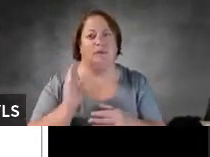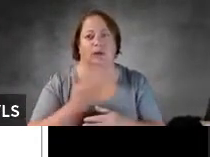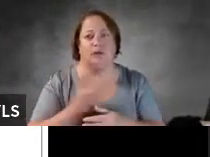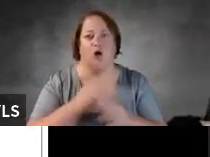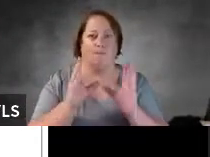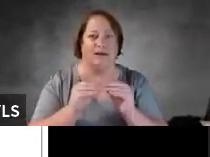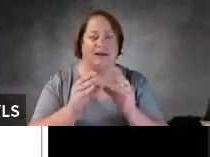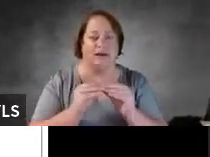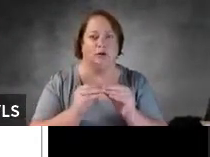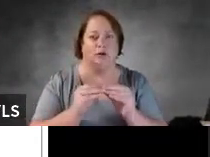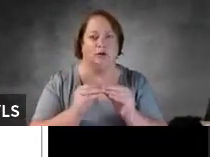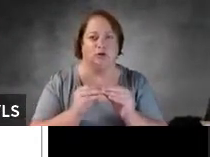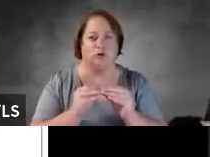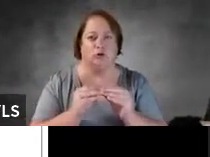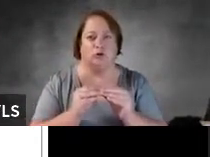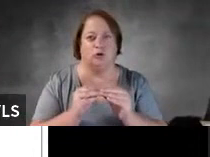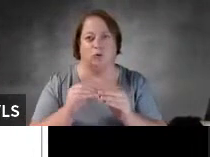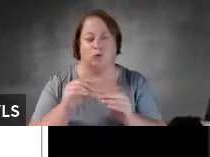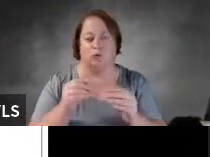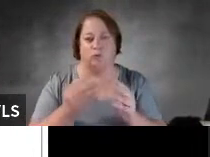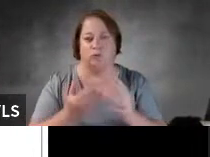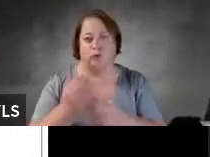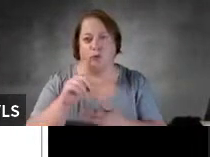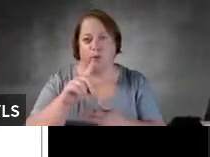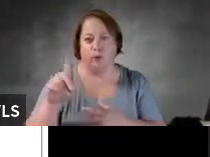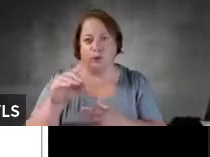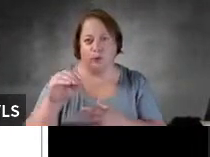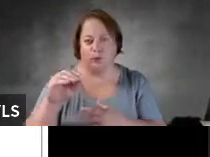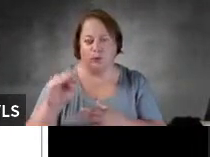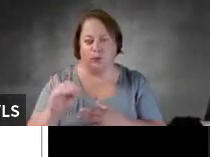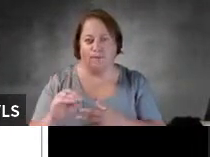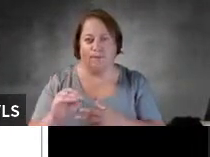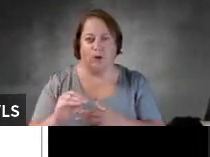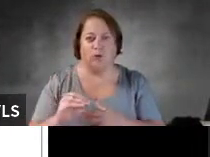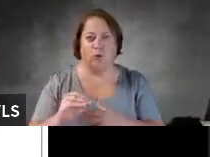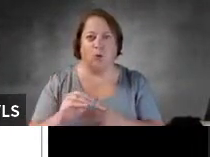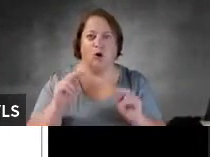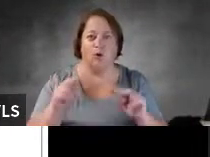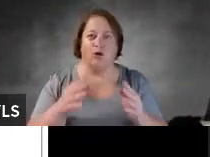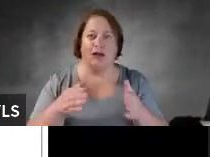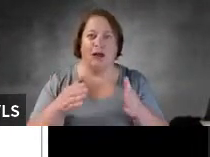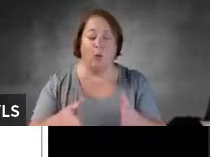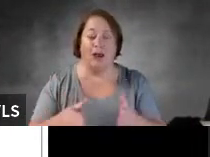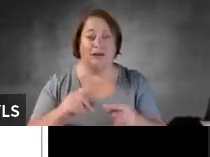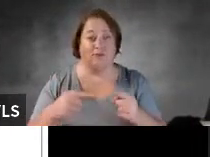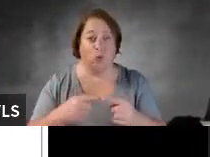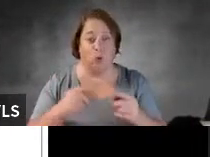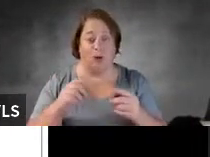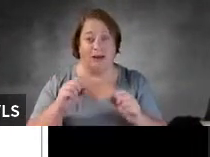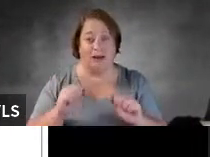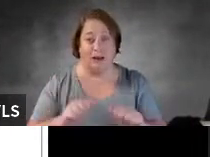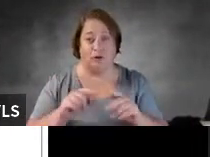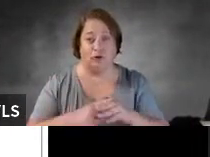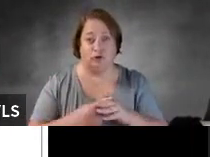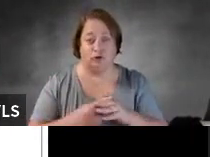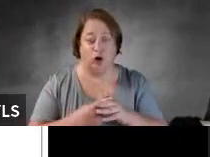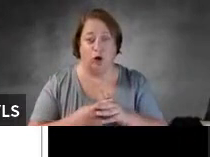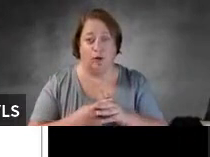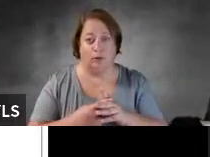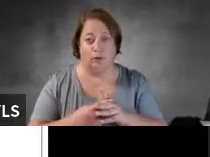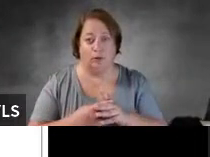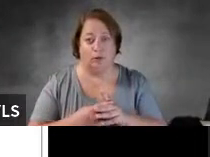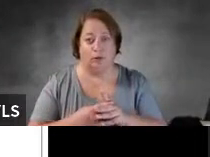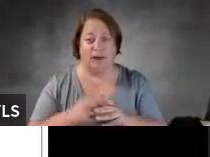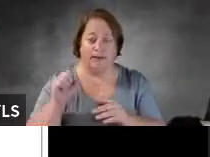to the Zoom format, just like this. So we are going to be looking at ways, even once we can start being